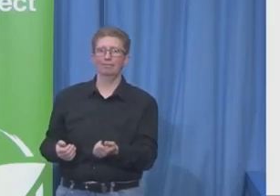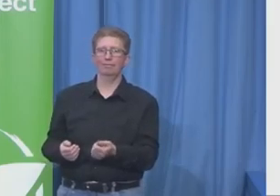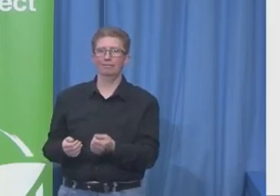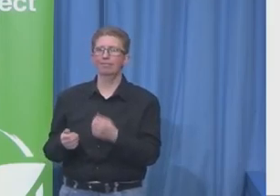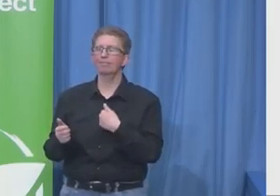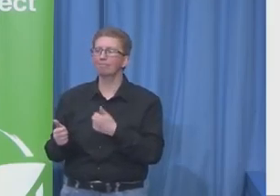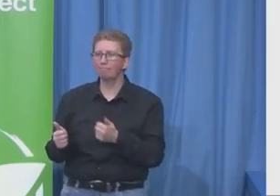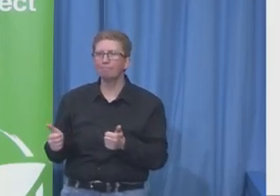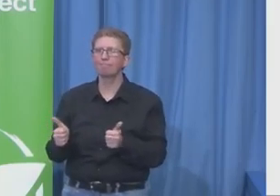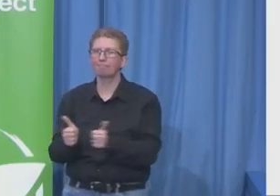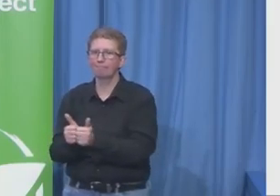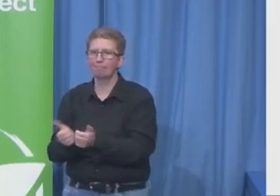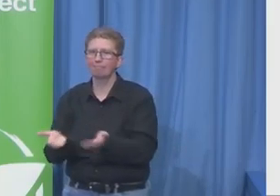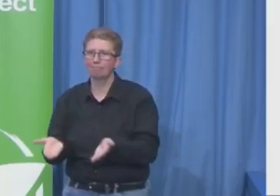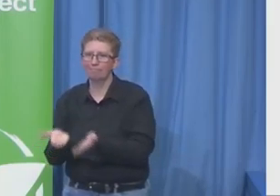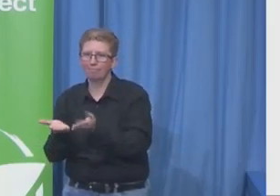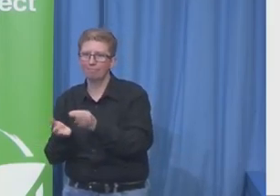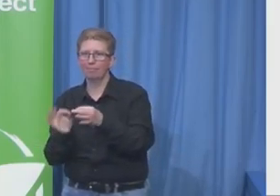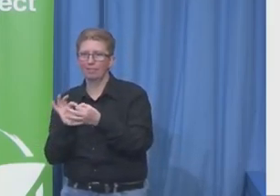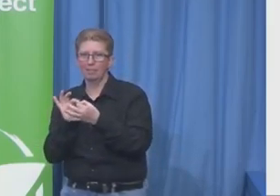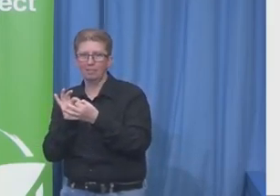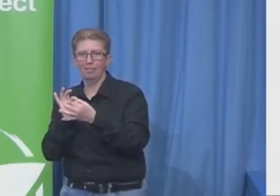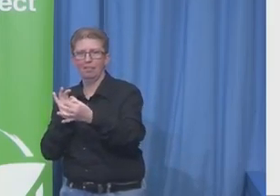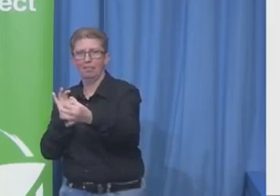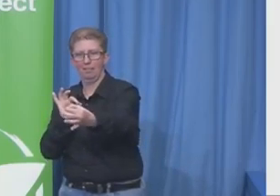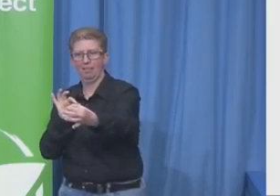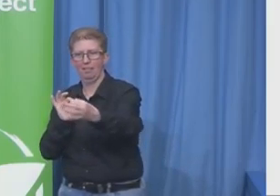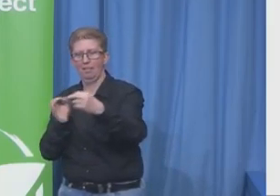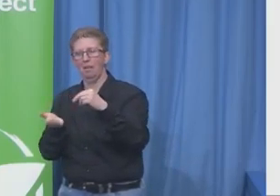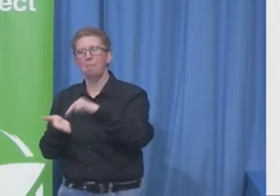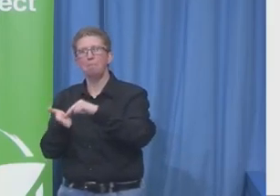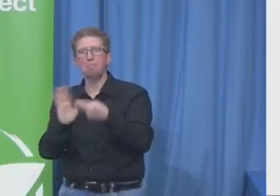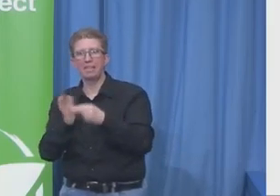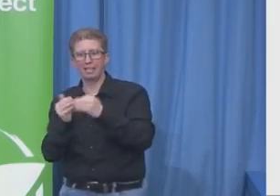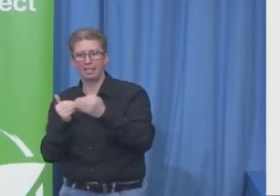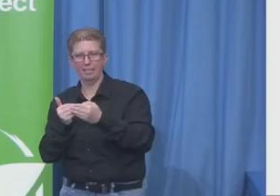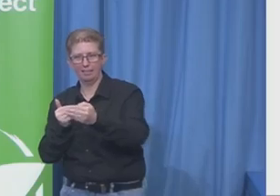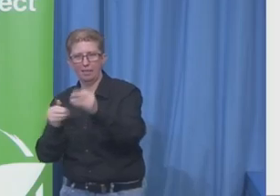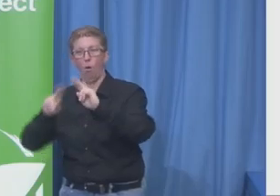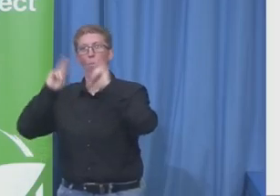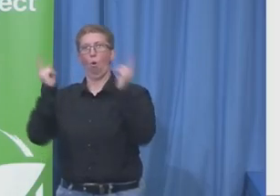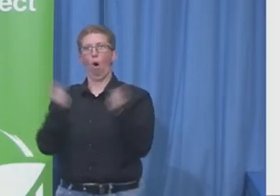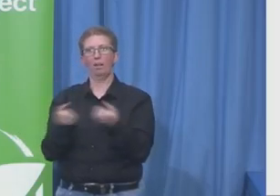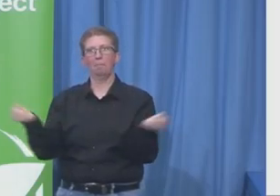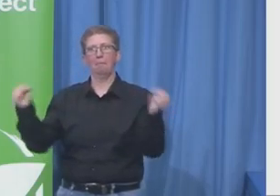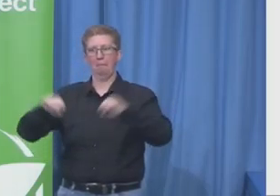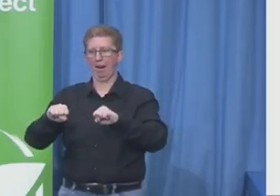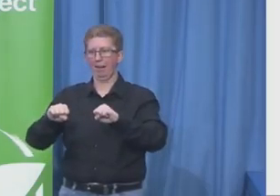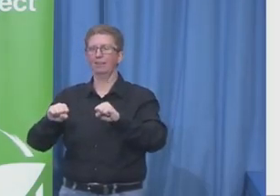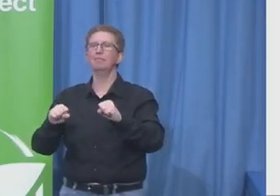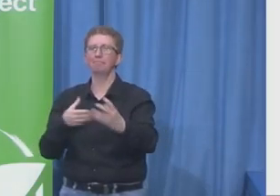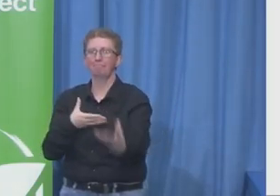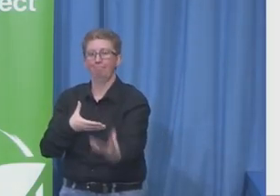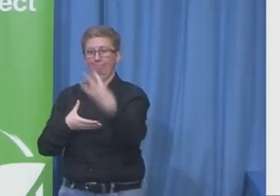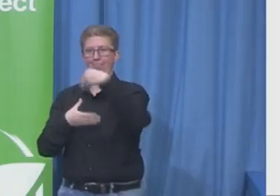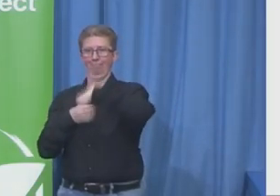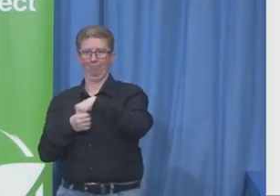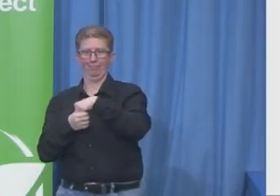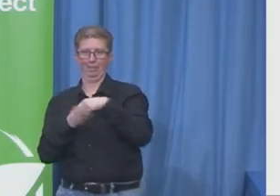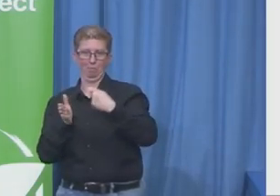projects. So that would be very useful in the context of a World Bank staffer who's working on a project on